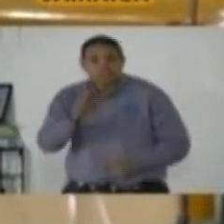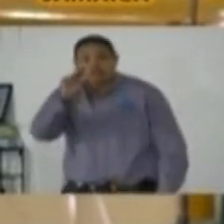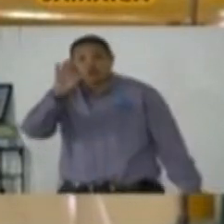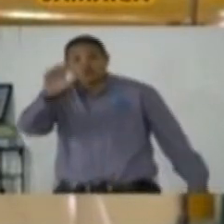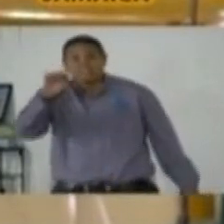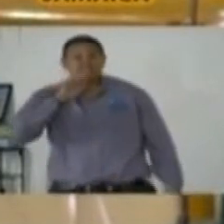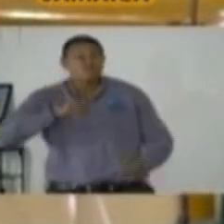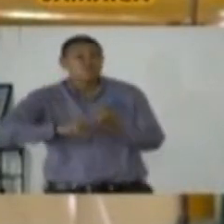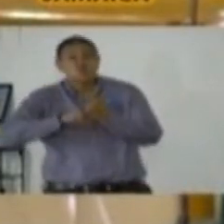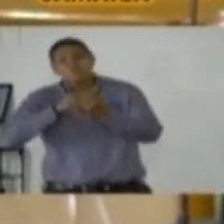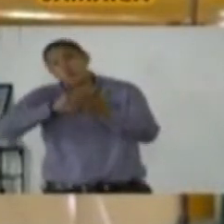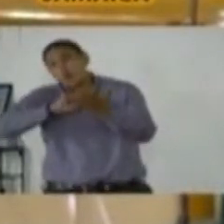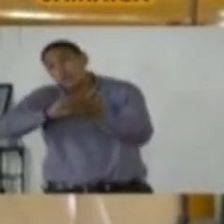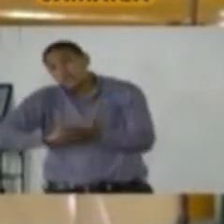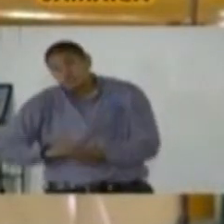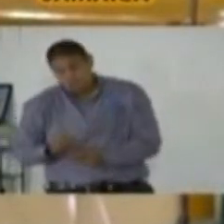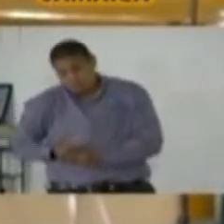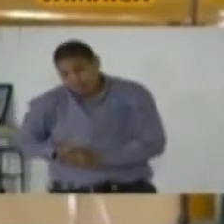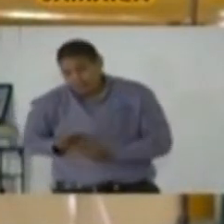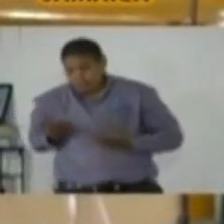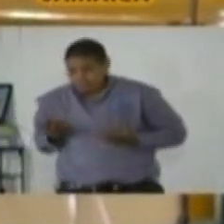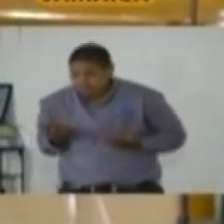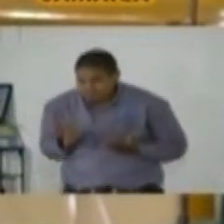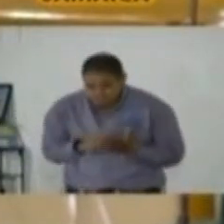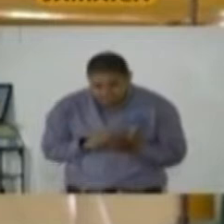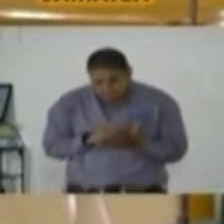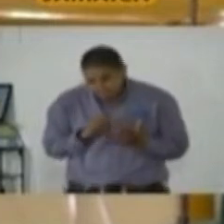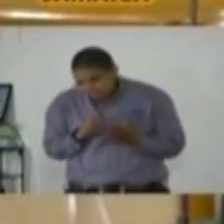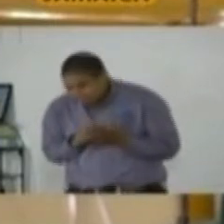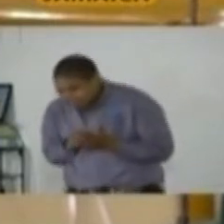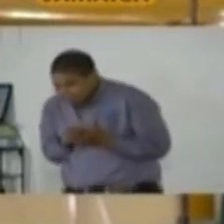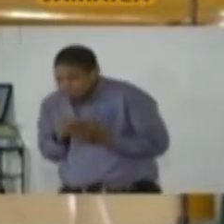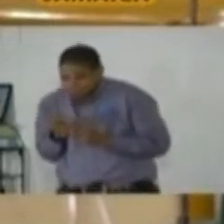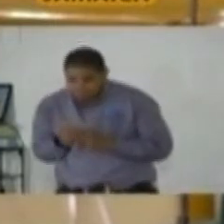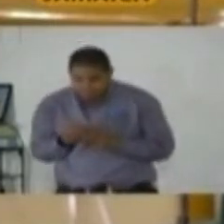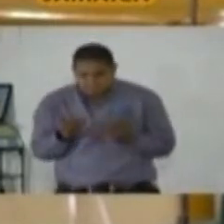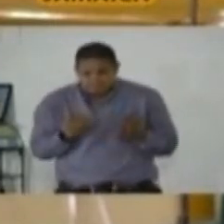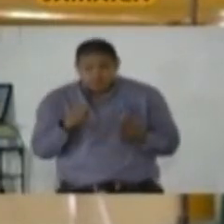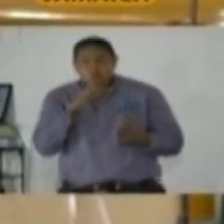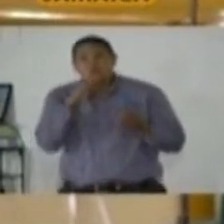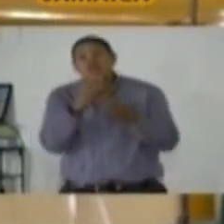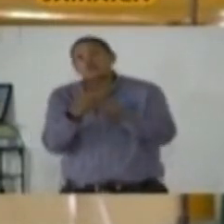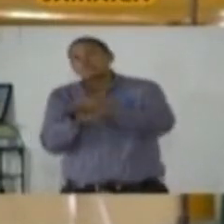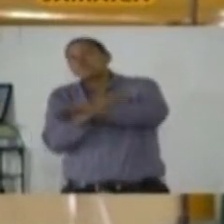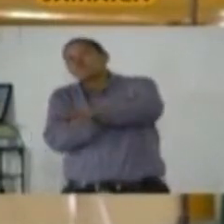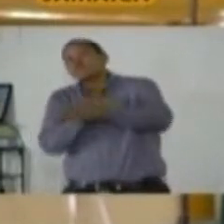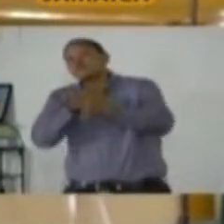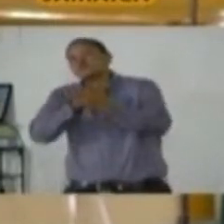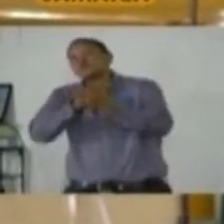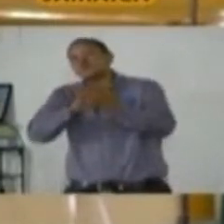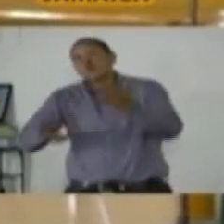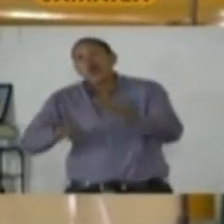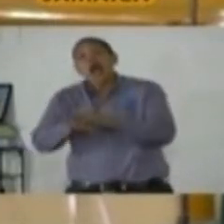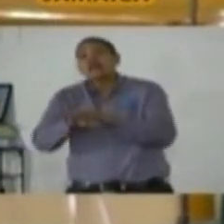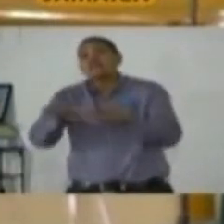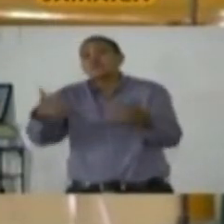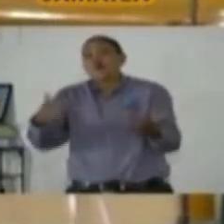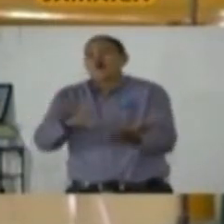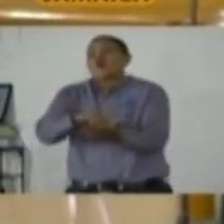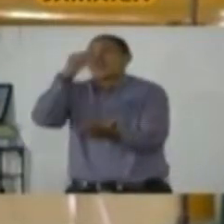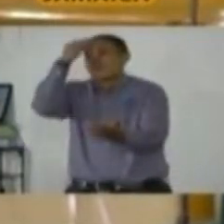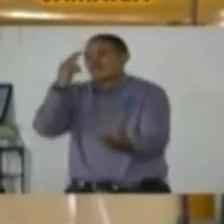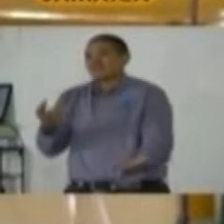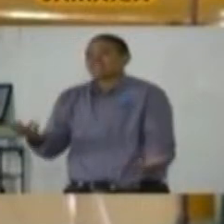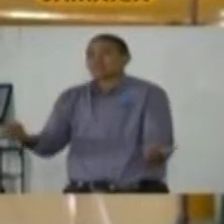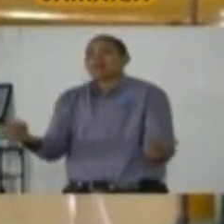supporting literacy and numeracy development through increased student access to learning resources. UNESCO has